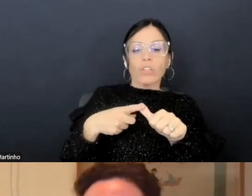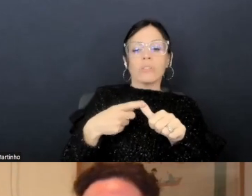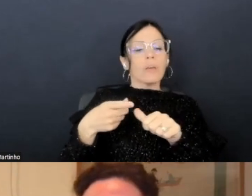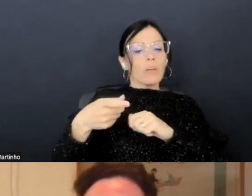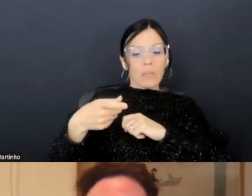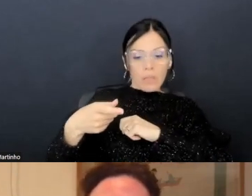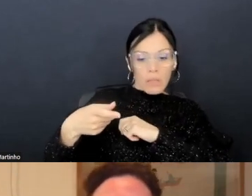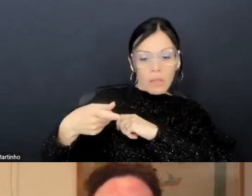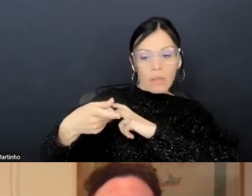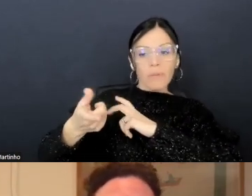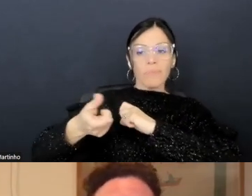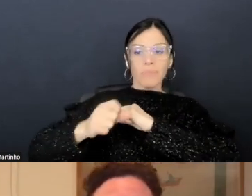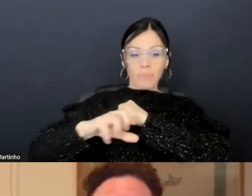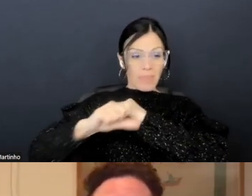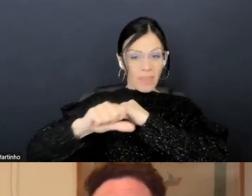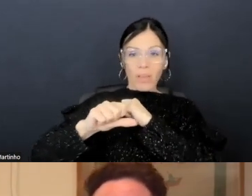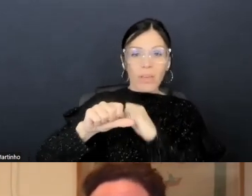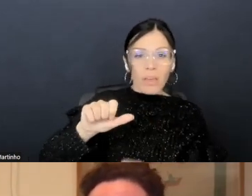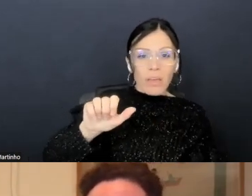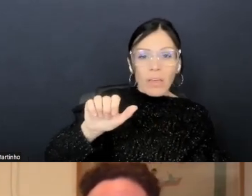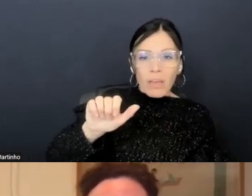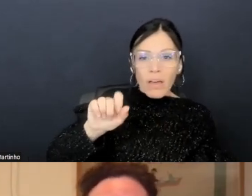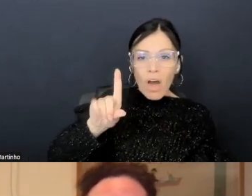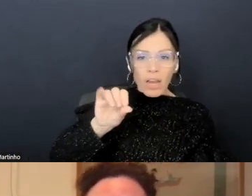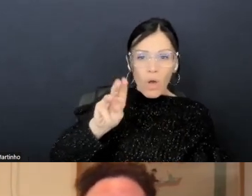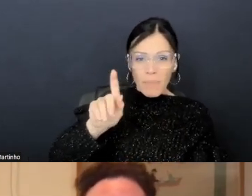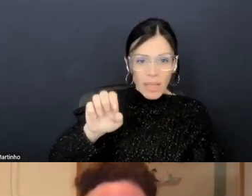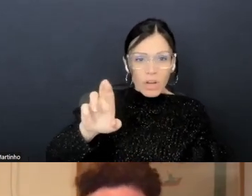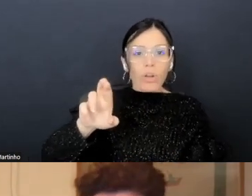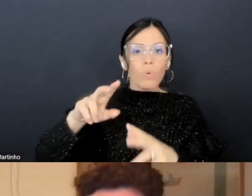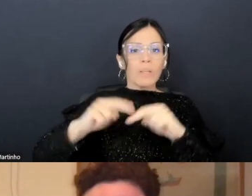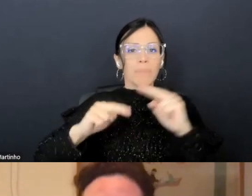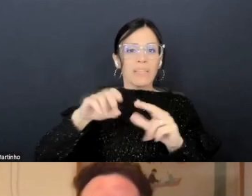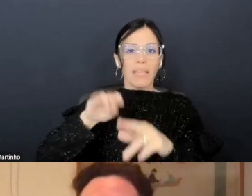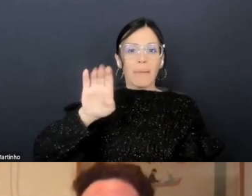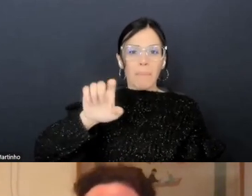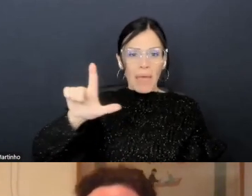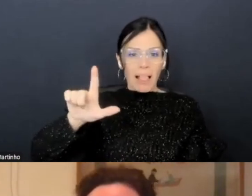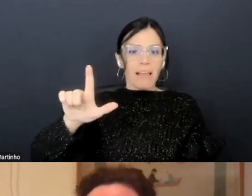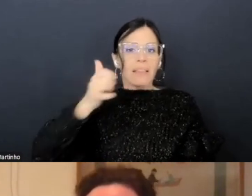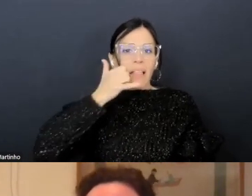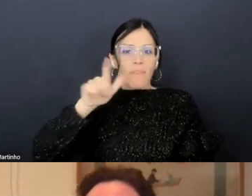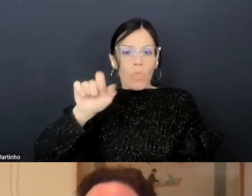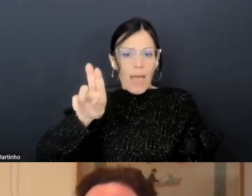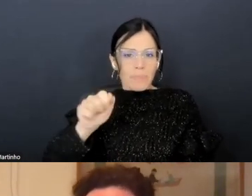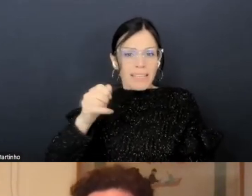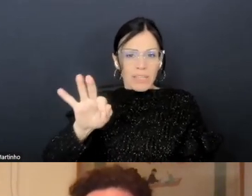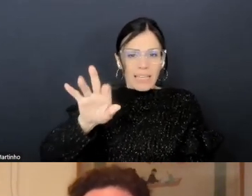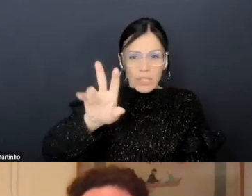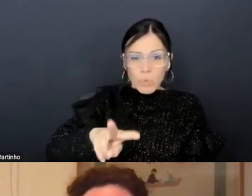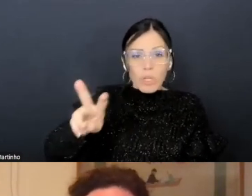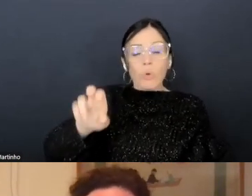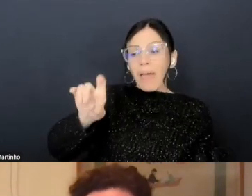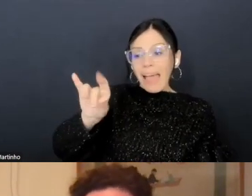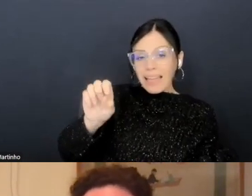audiometer in the u.s was built at bell telephone labs in 1922 and edison himself was one of the very